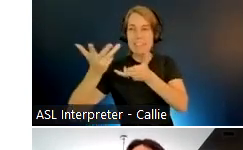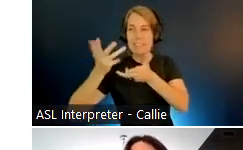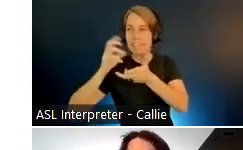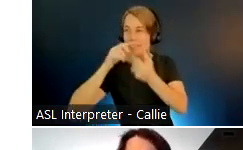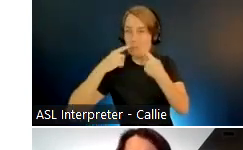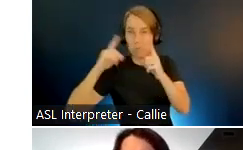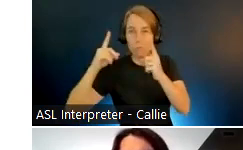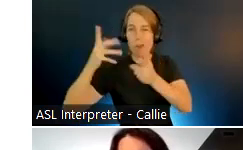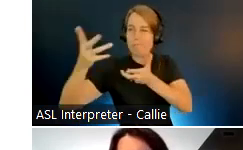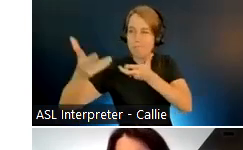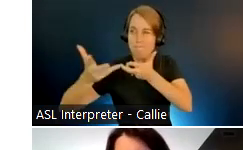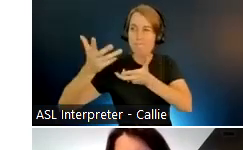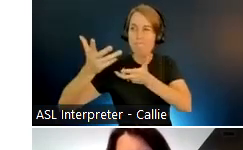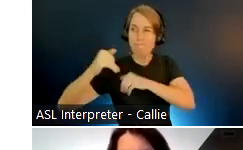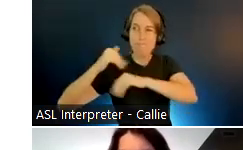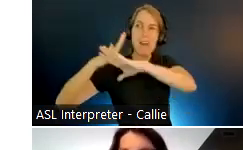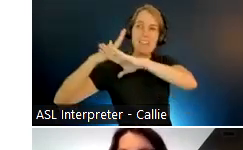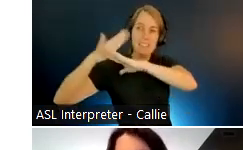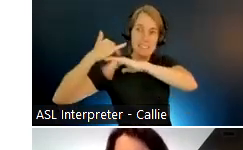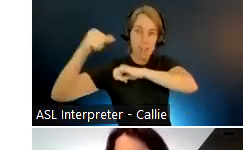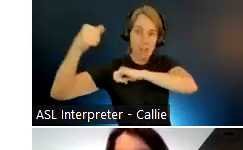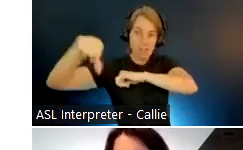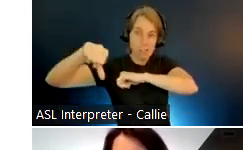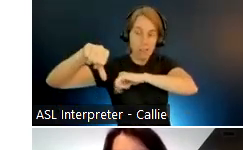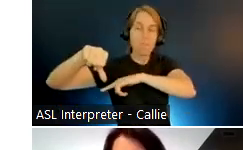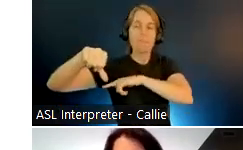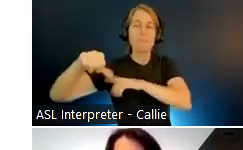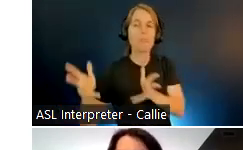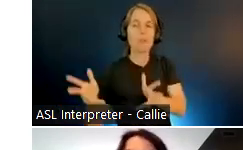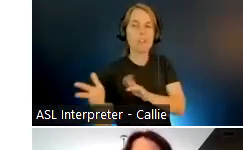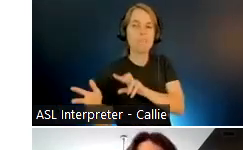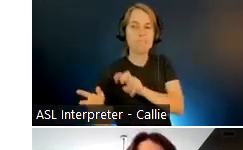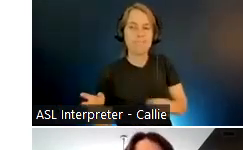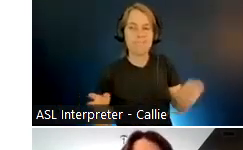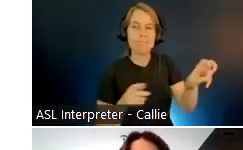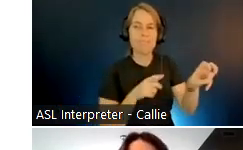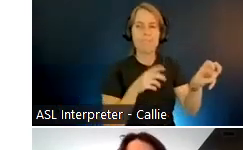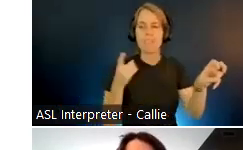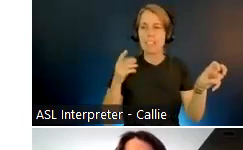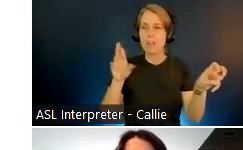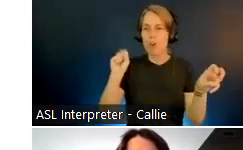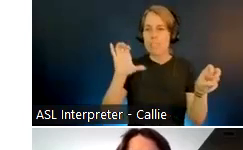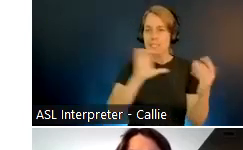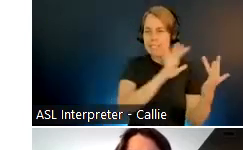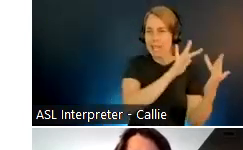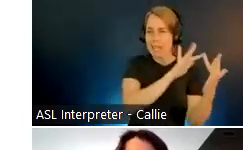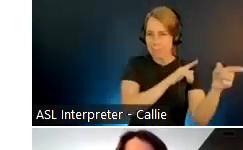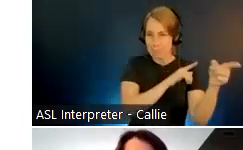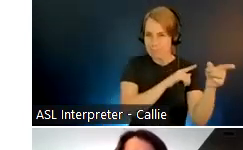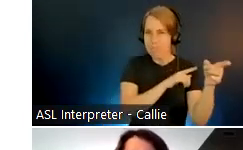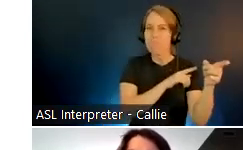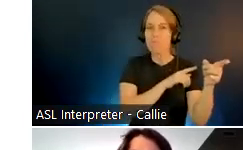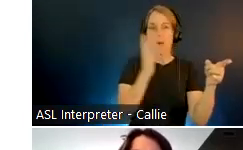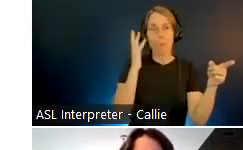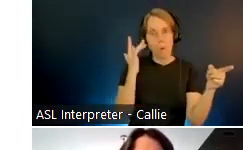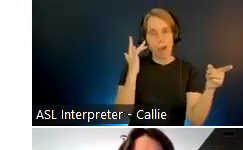in that process, then we may encourage you to reach out to Disability Rights South Carolina, especially since they fall under the